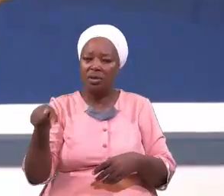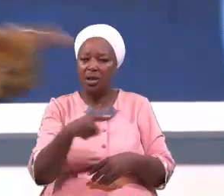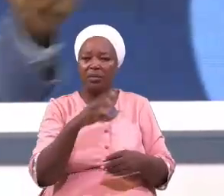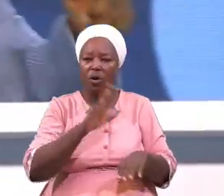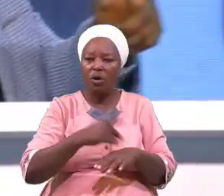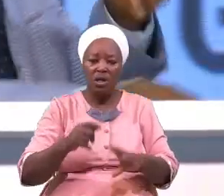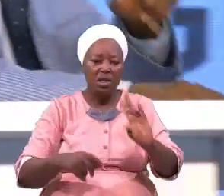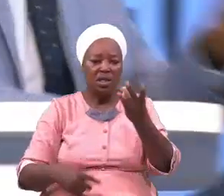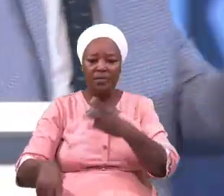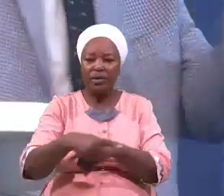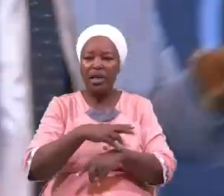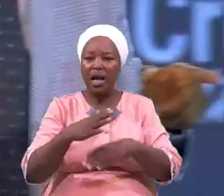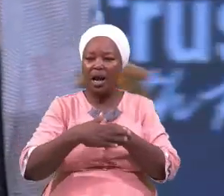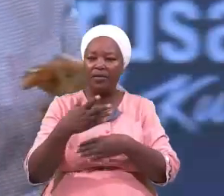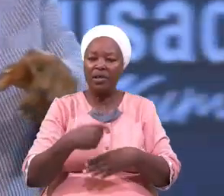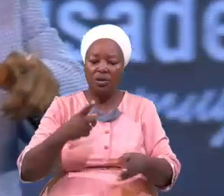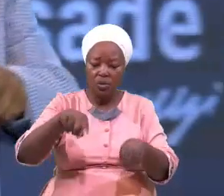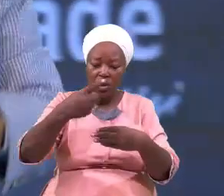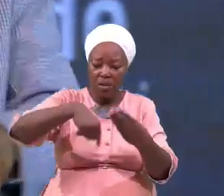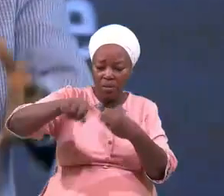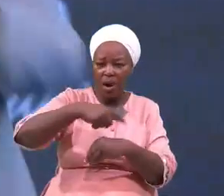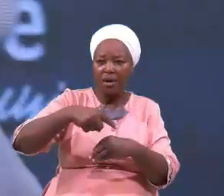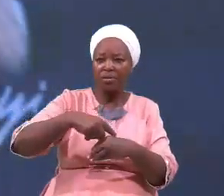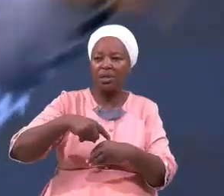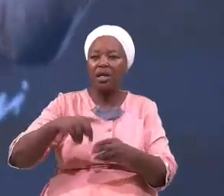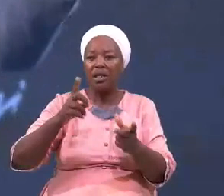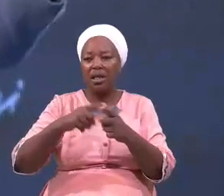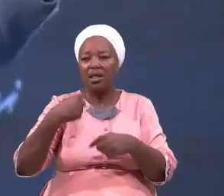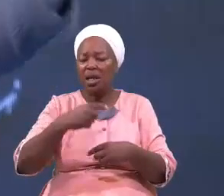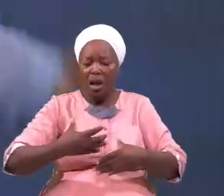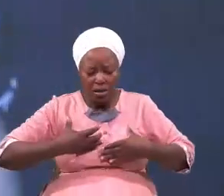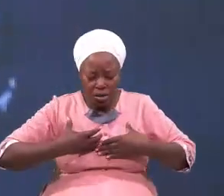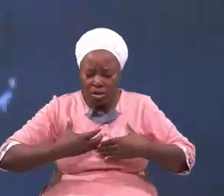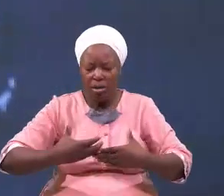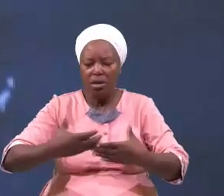after the seventh rounding up, he says, shout.